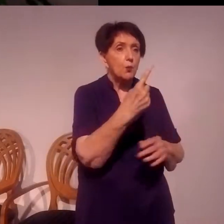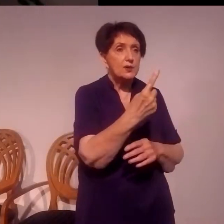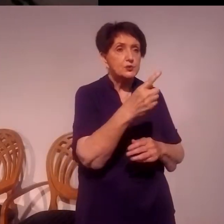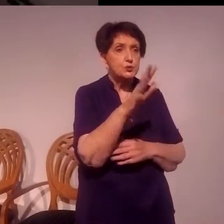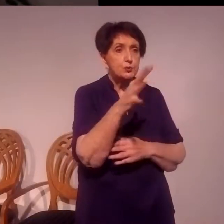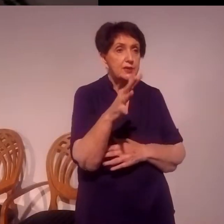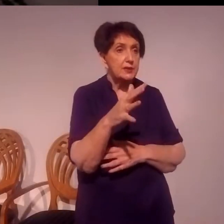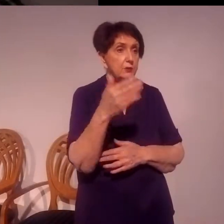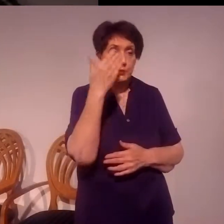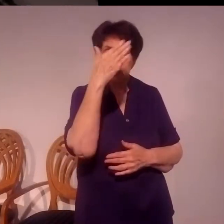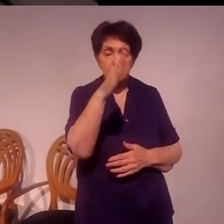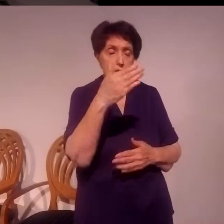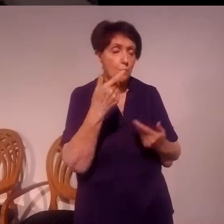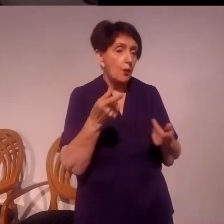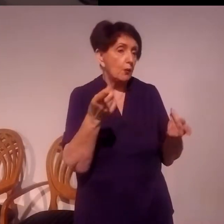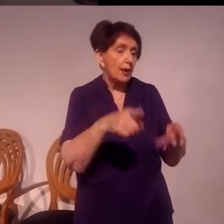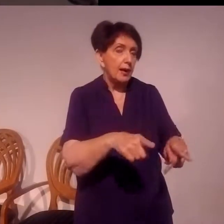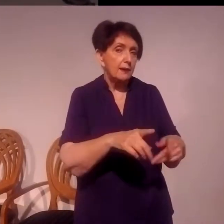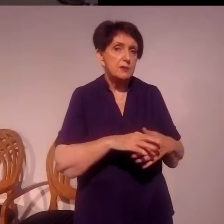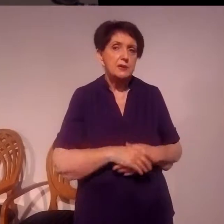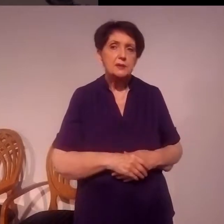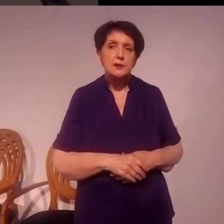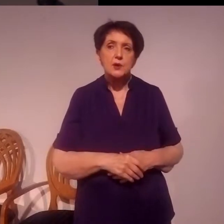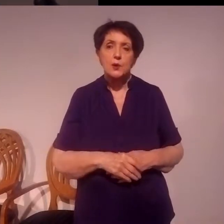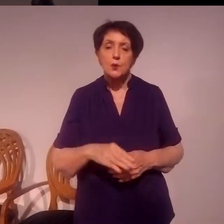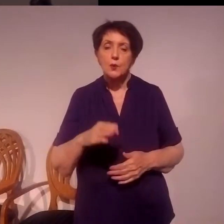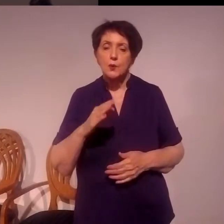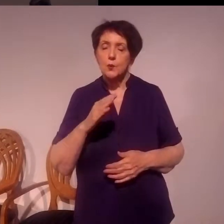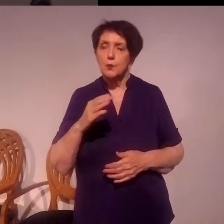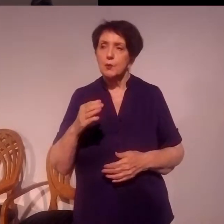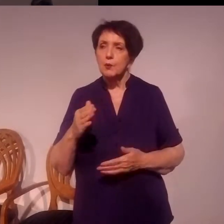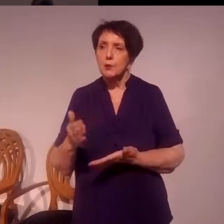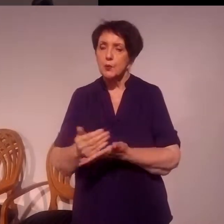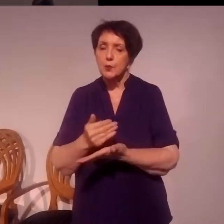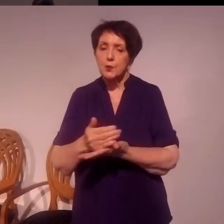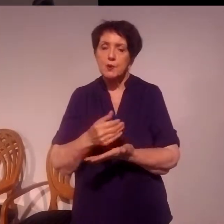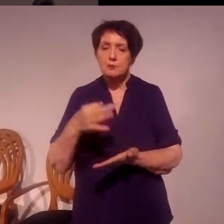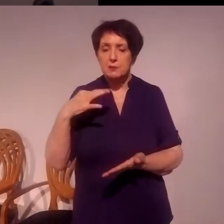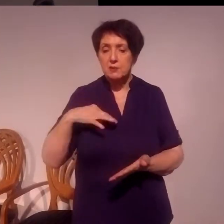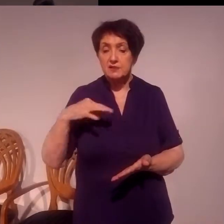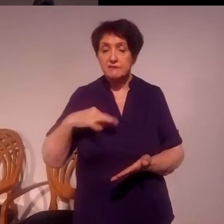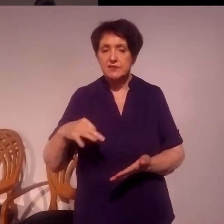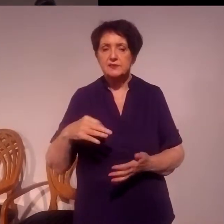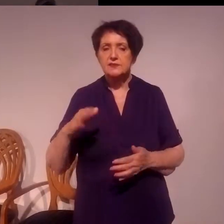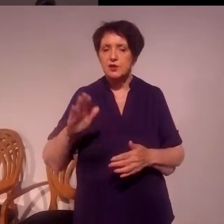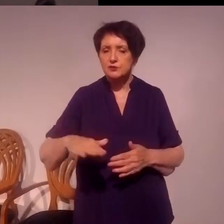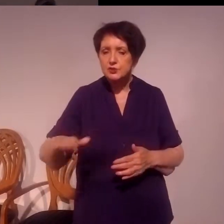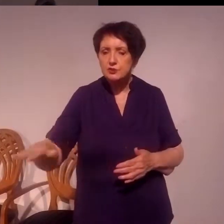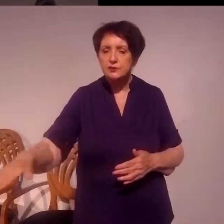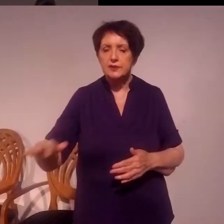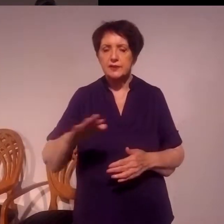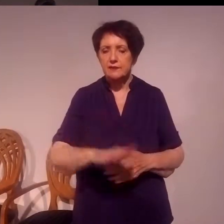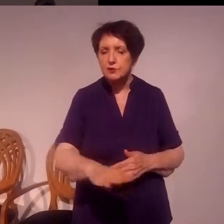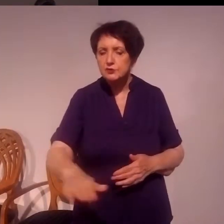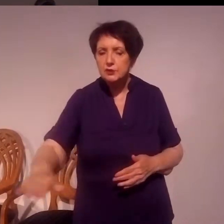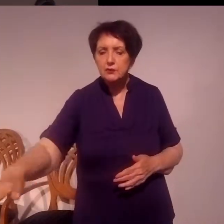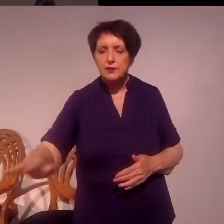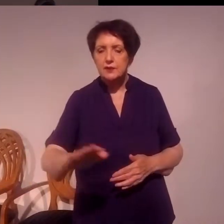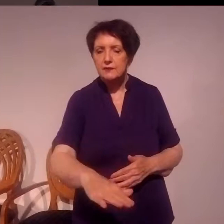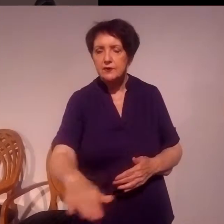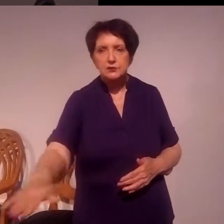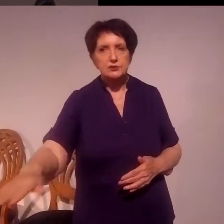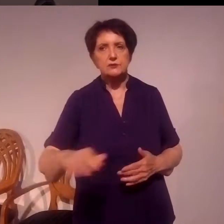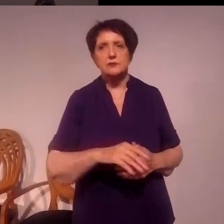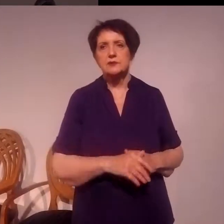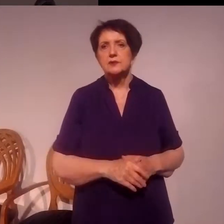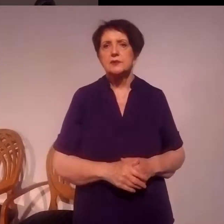But we never will know, nor will we reap the benefits, and our children and our children's children, unless